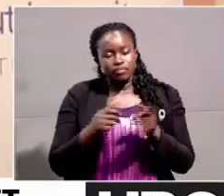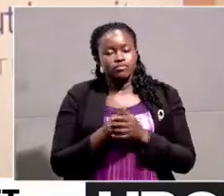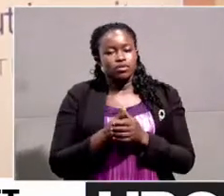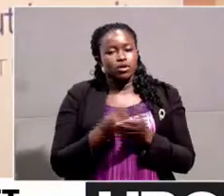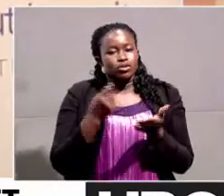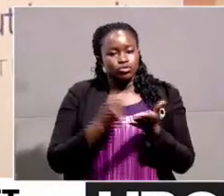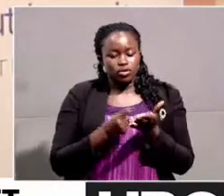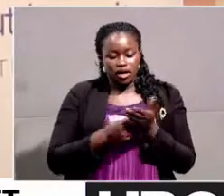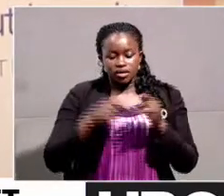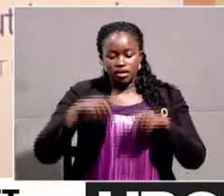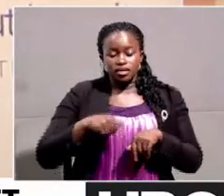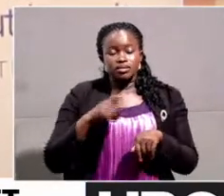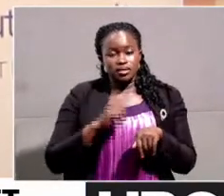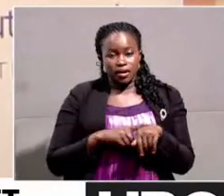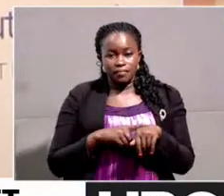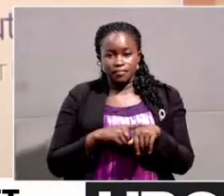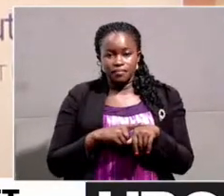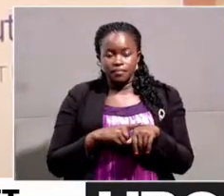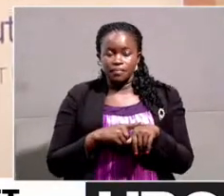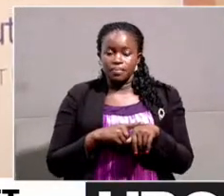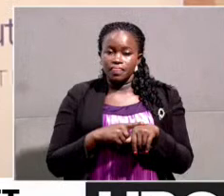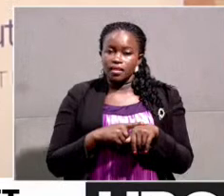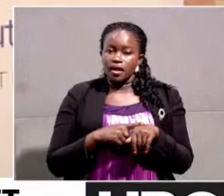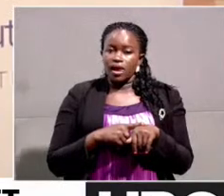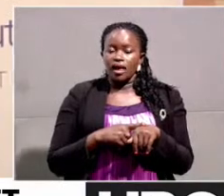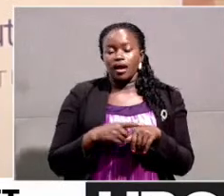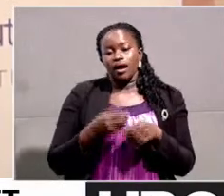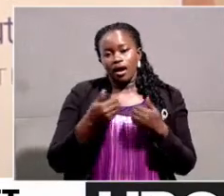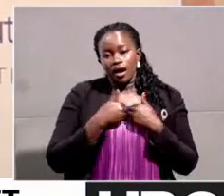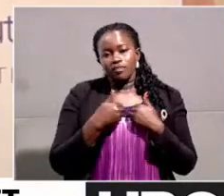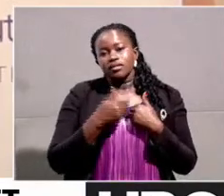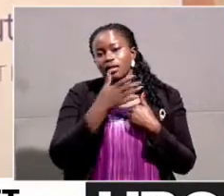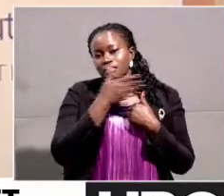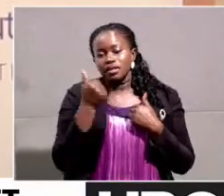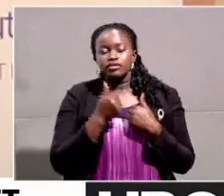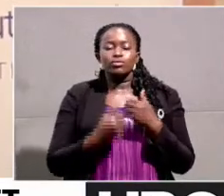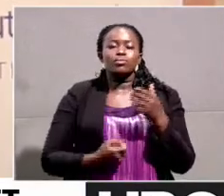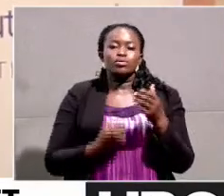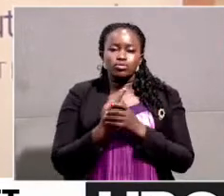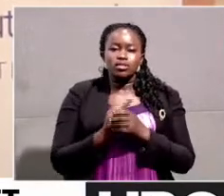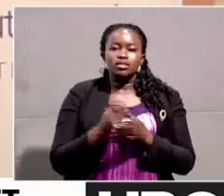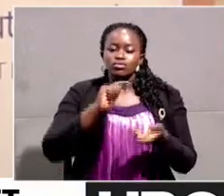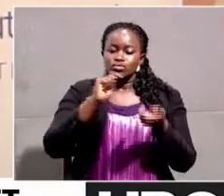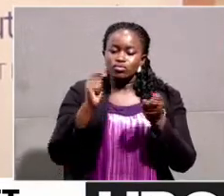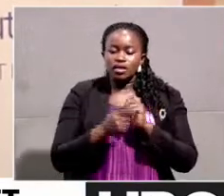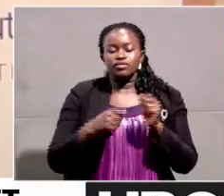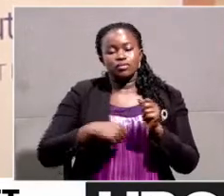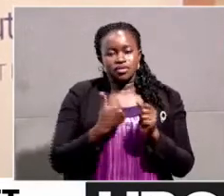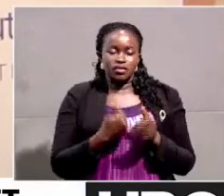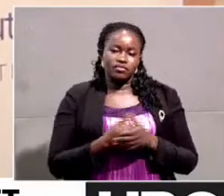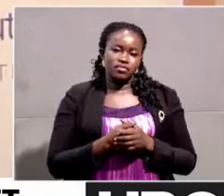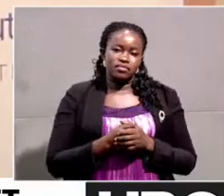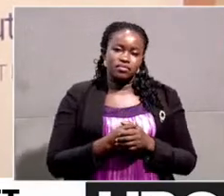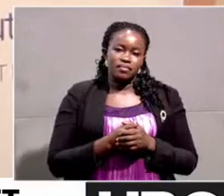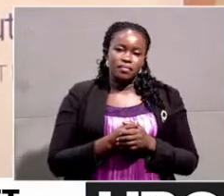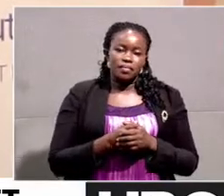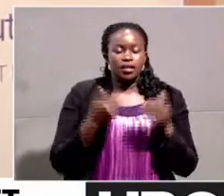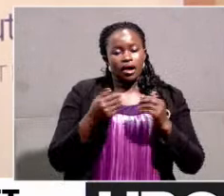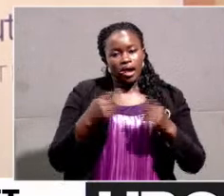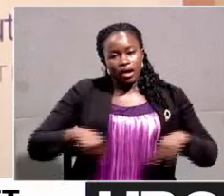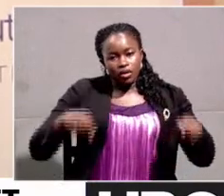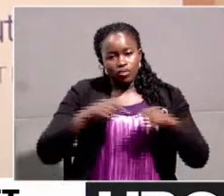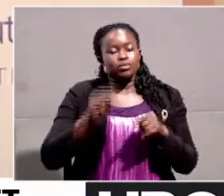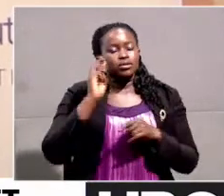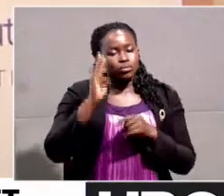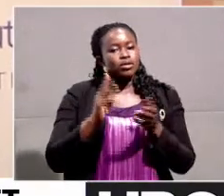in time at almost having the best opportunity to transform ourselves. We are going to